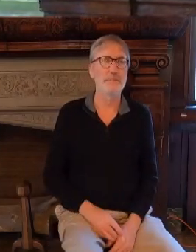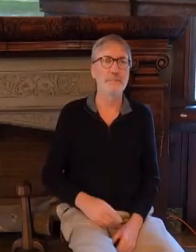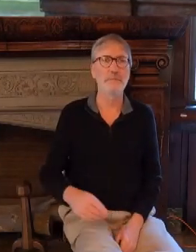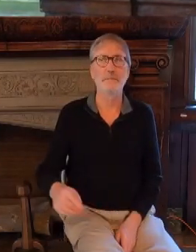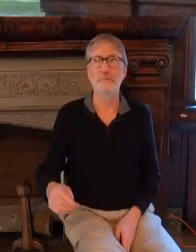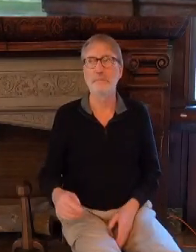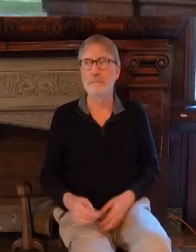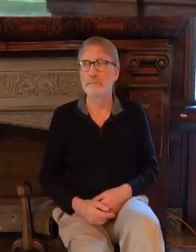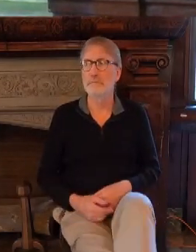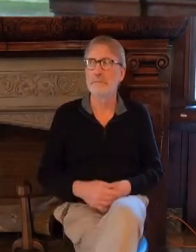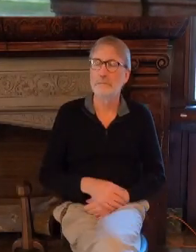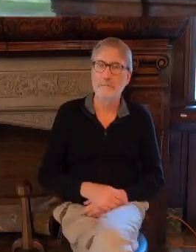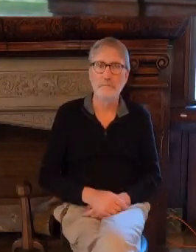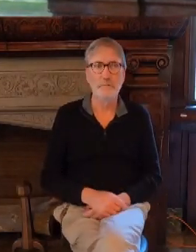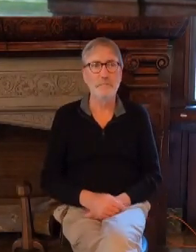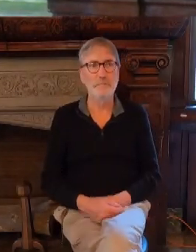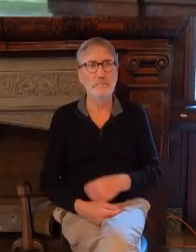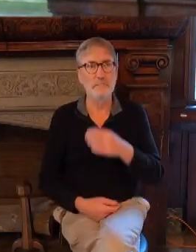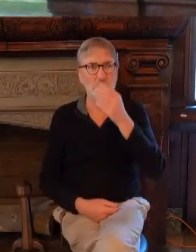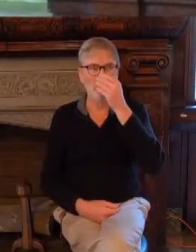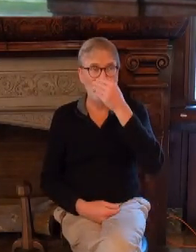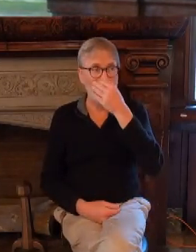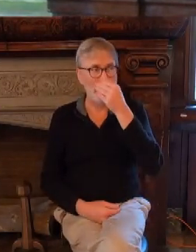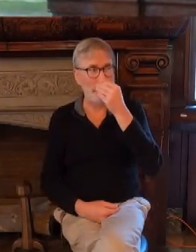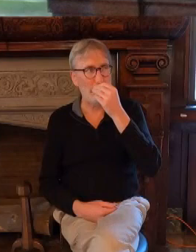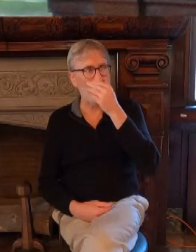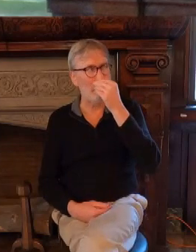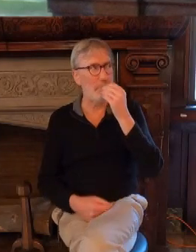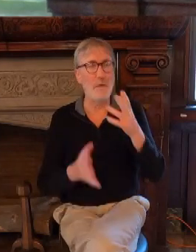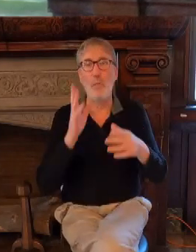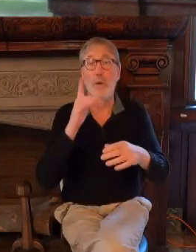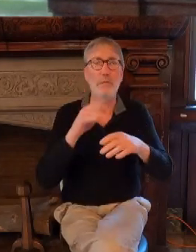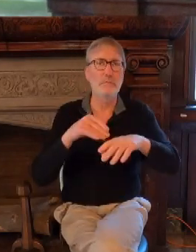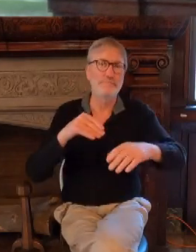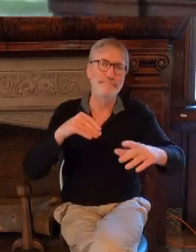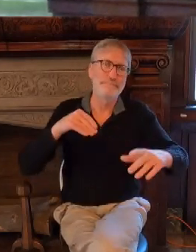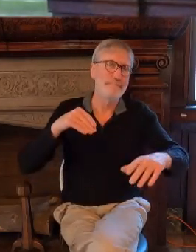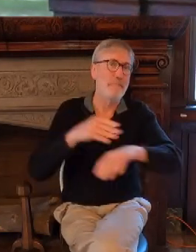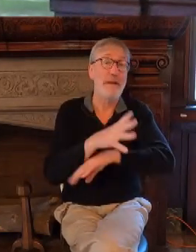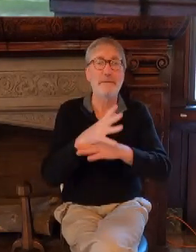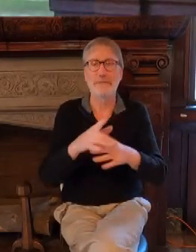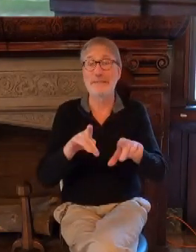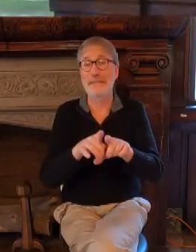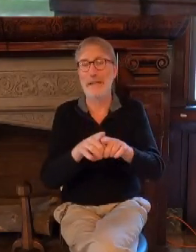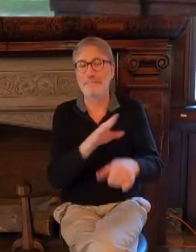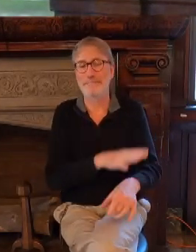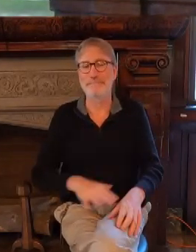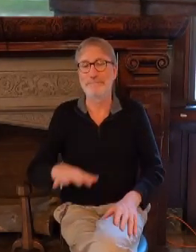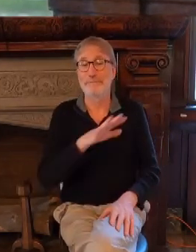it, since it's impacting the same community. Thank you.